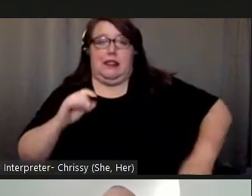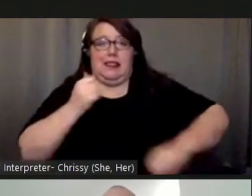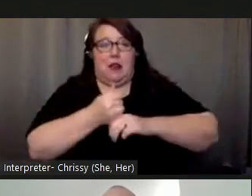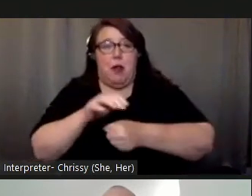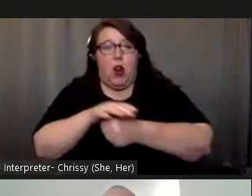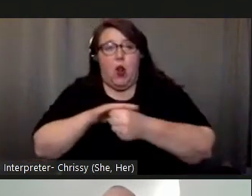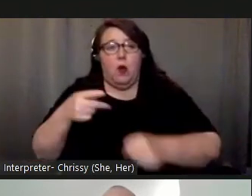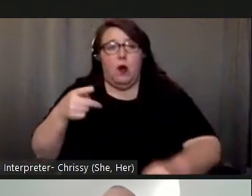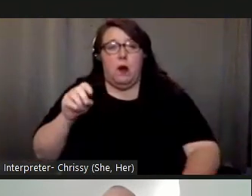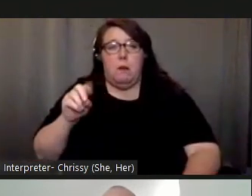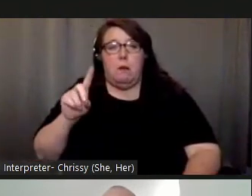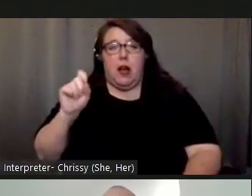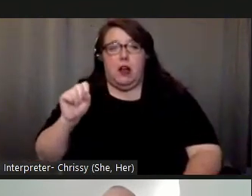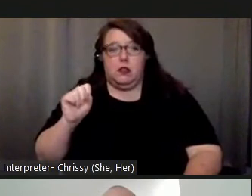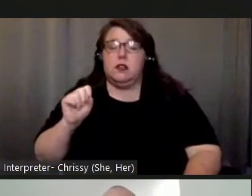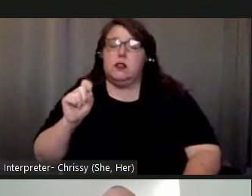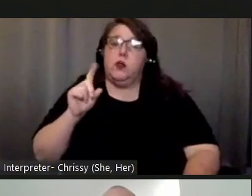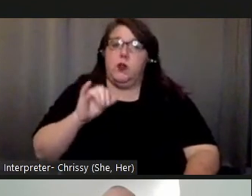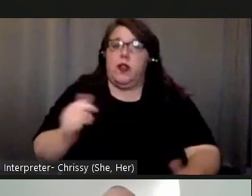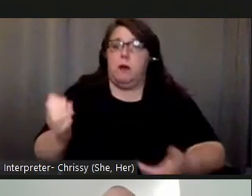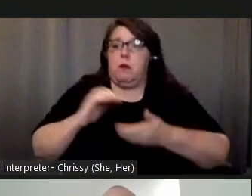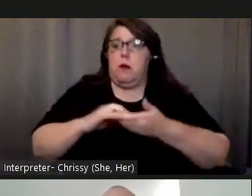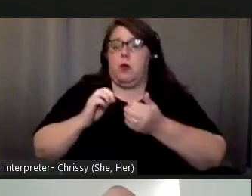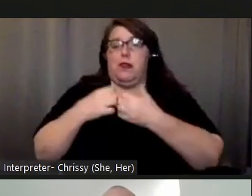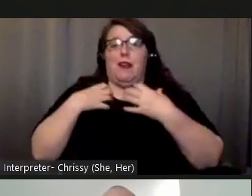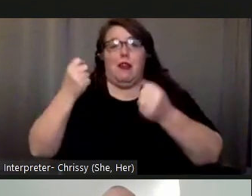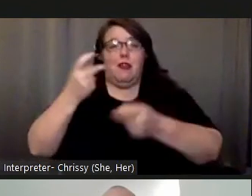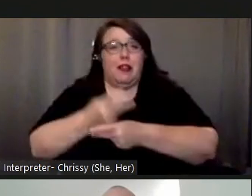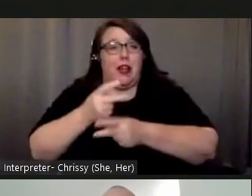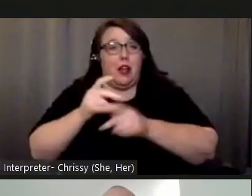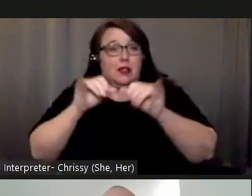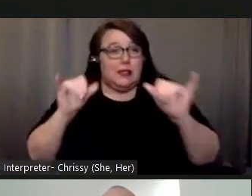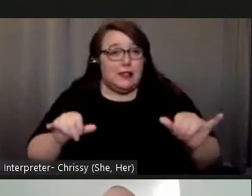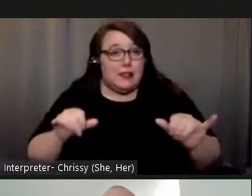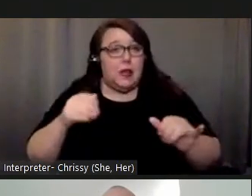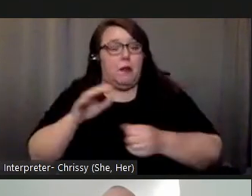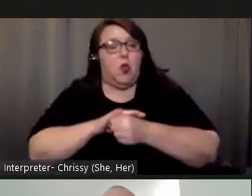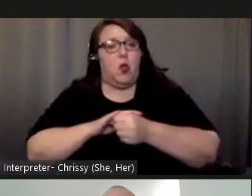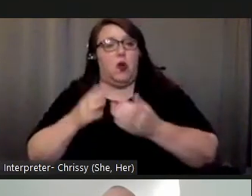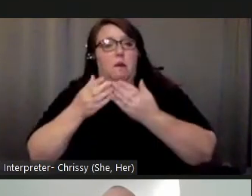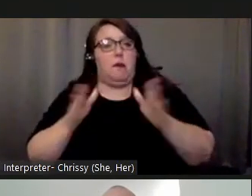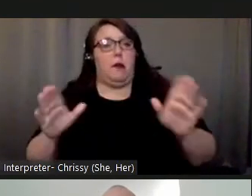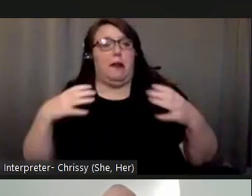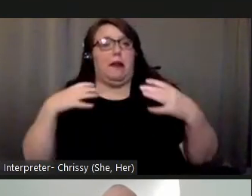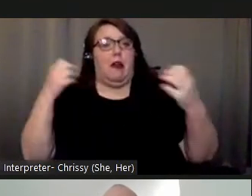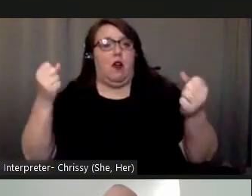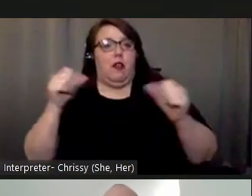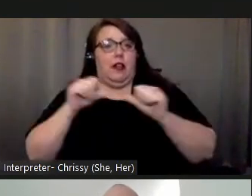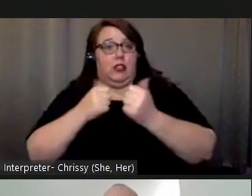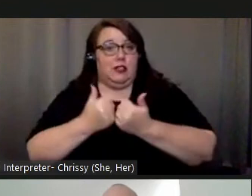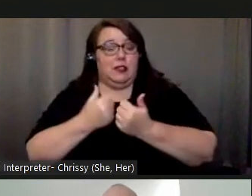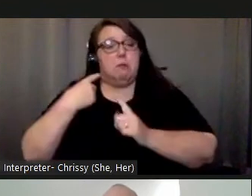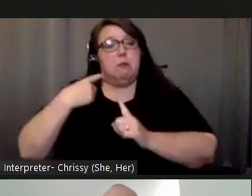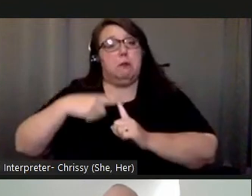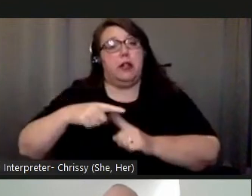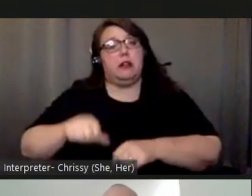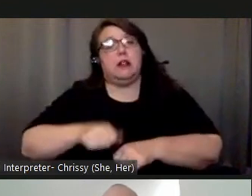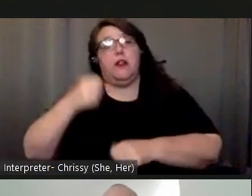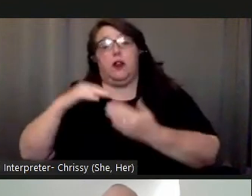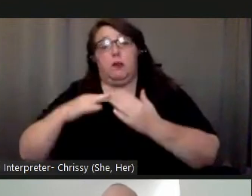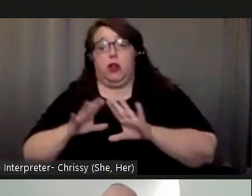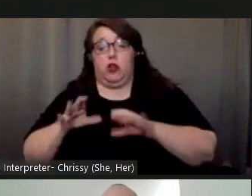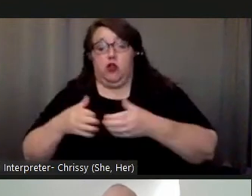do this in partnership with the healthcare systems and the local public health agencies, as well as other community groups, to decide where